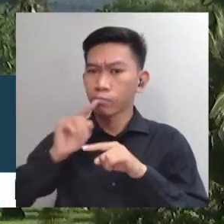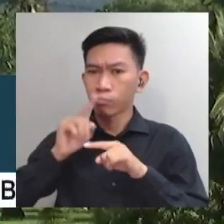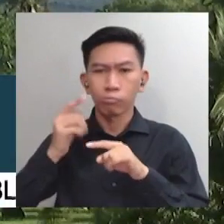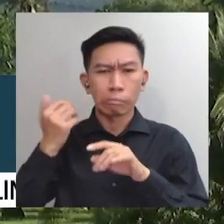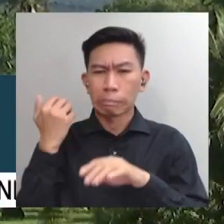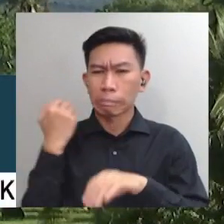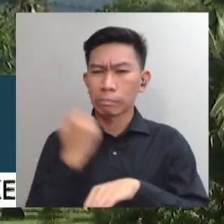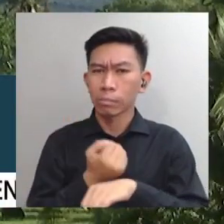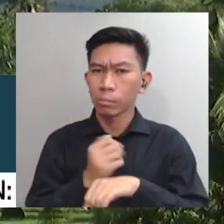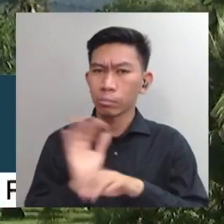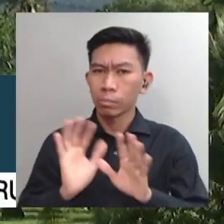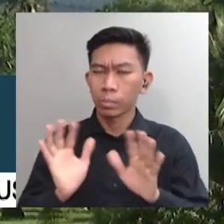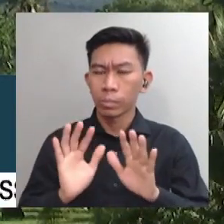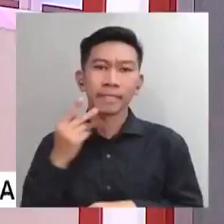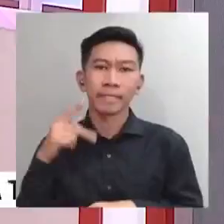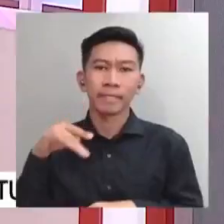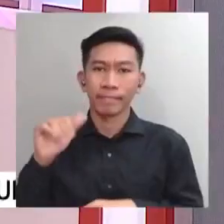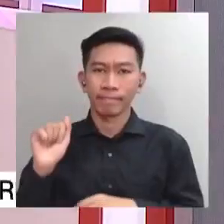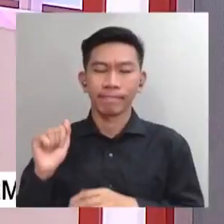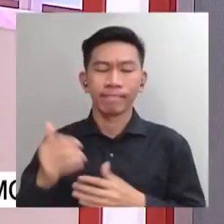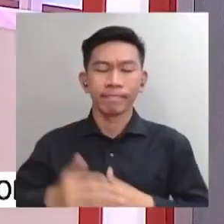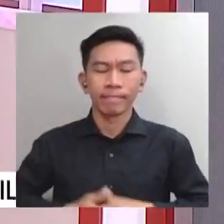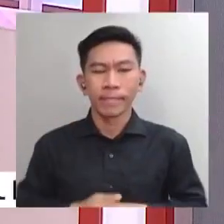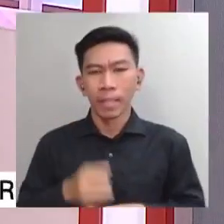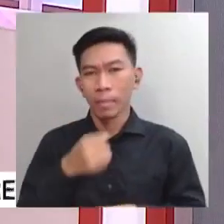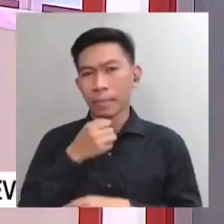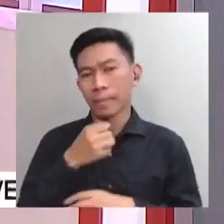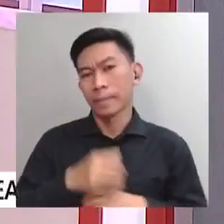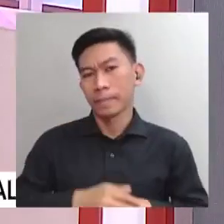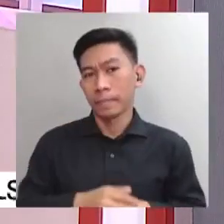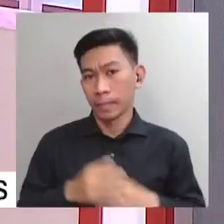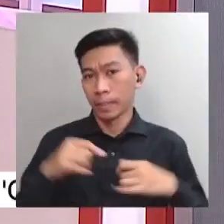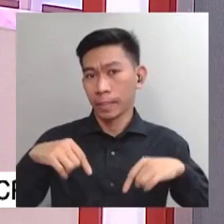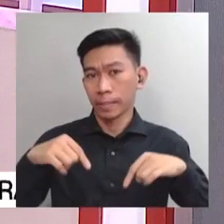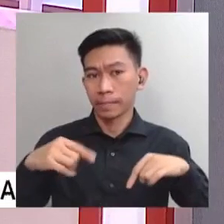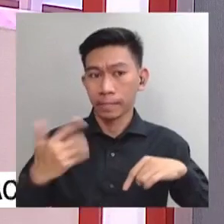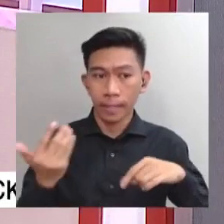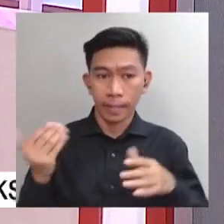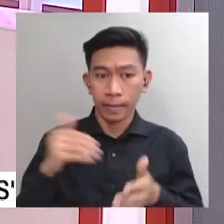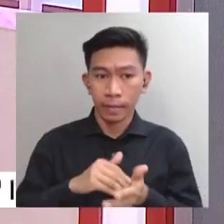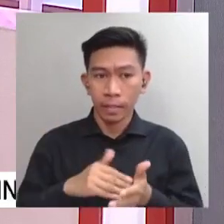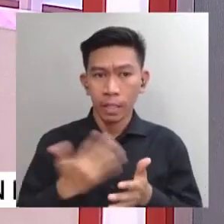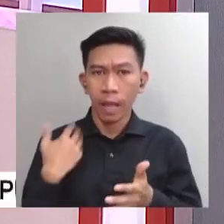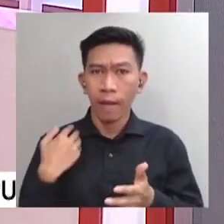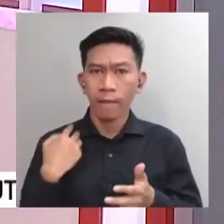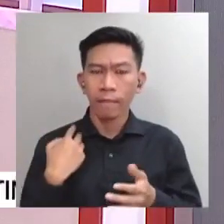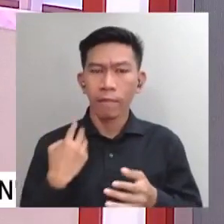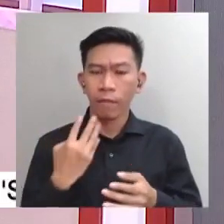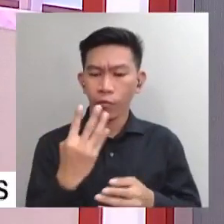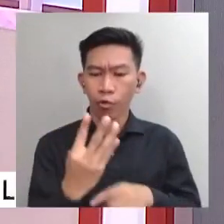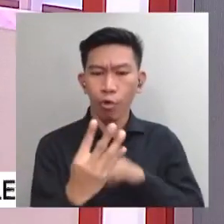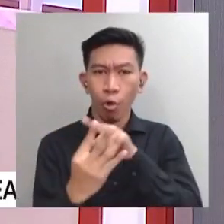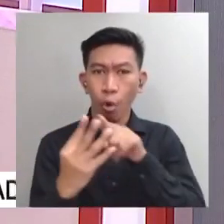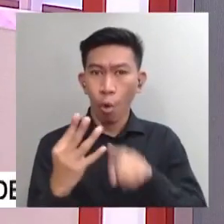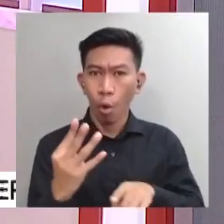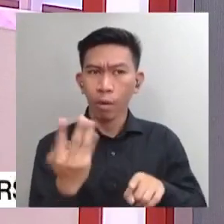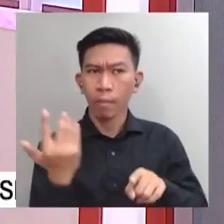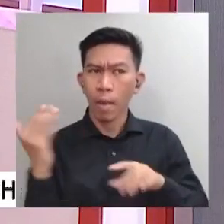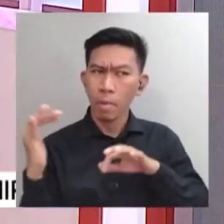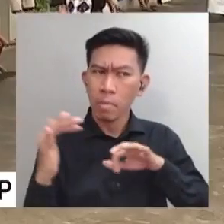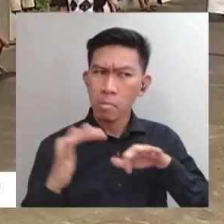Carretera there. Joining us on the line, 4 Mayon evacuees have now tested positive for COVID-19 and are currently